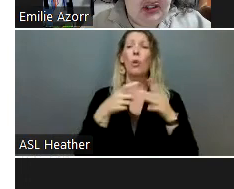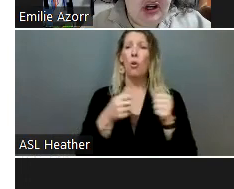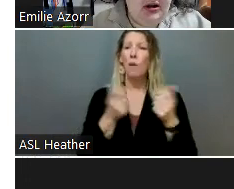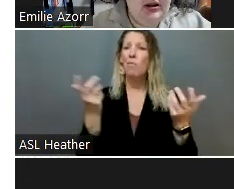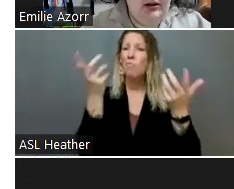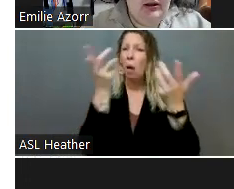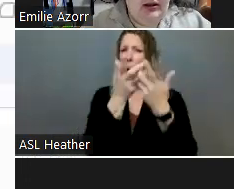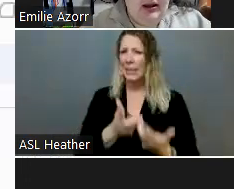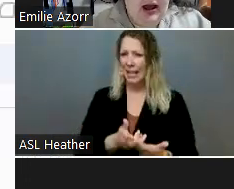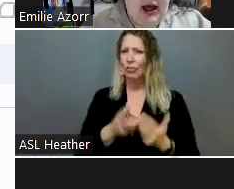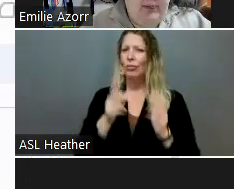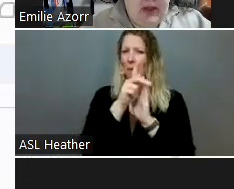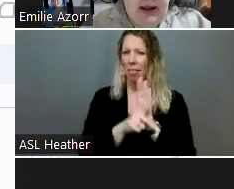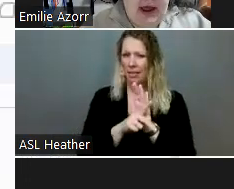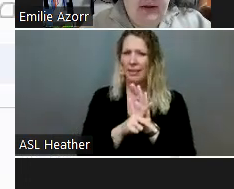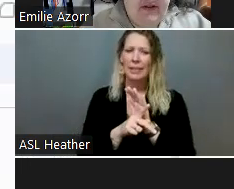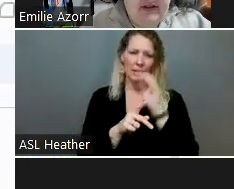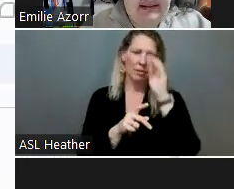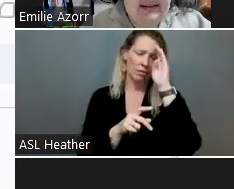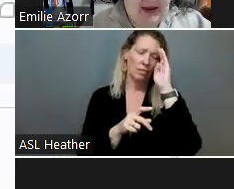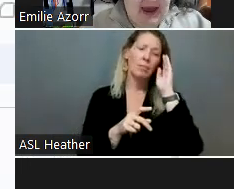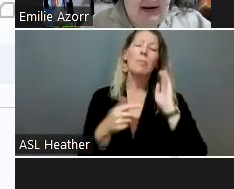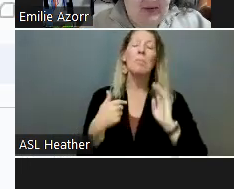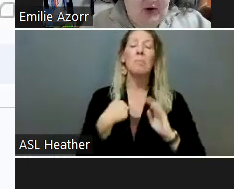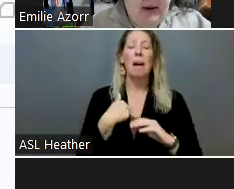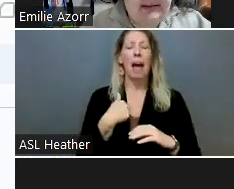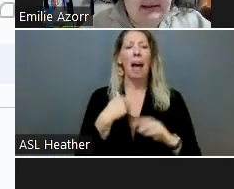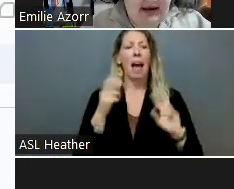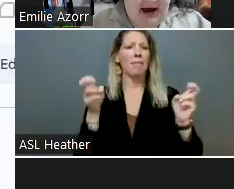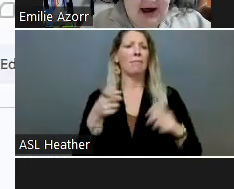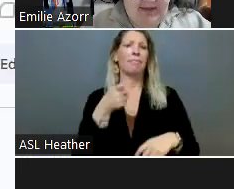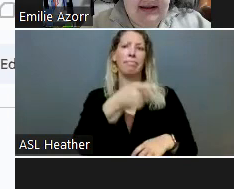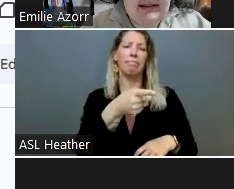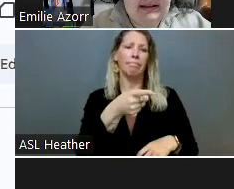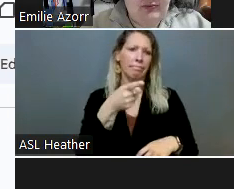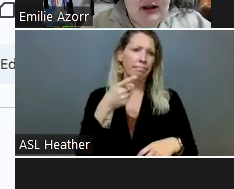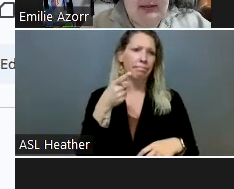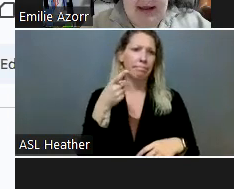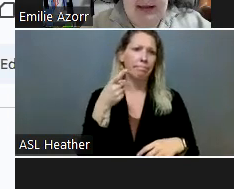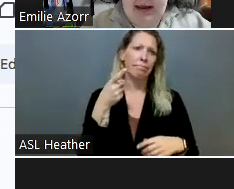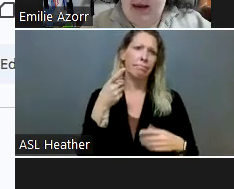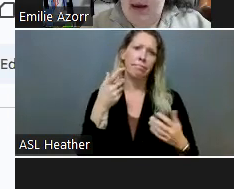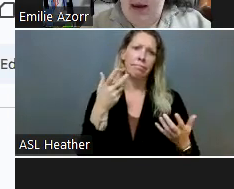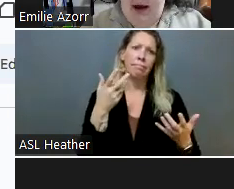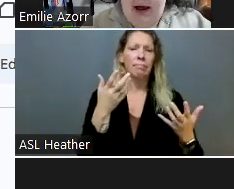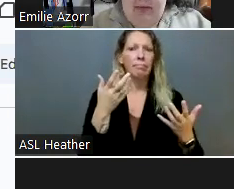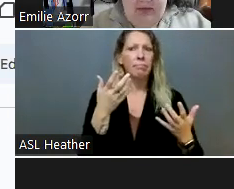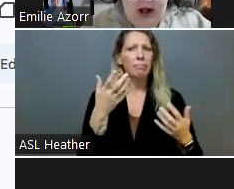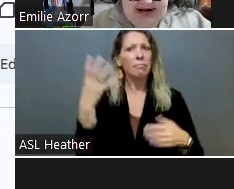and procedure. I kind of view this as my magnum opus. It's a pretty